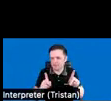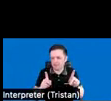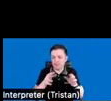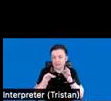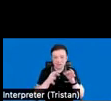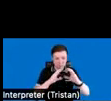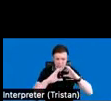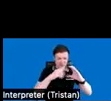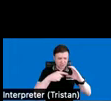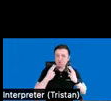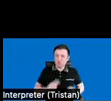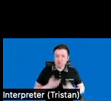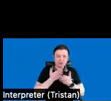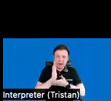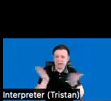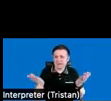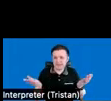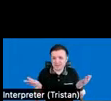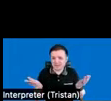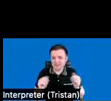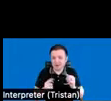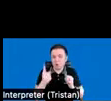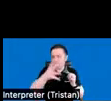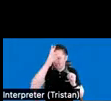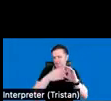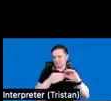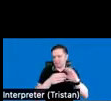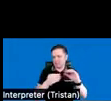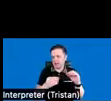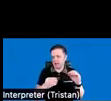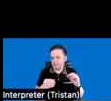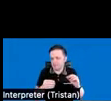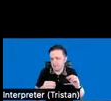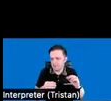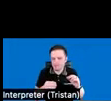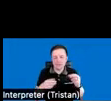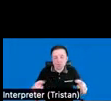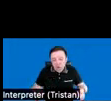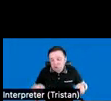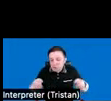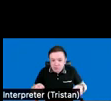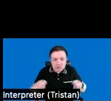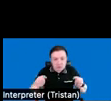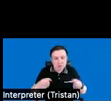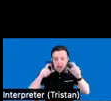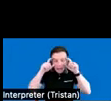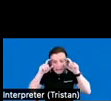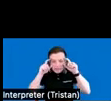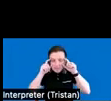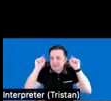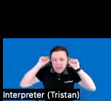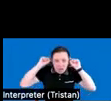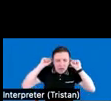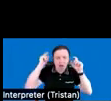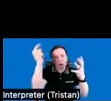right. And one parent said, there are wheelchairs, there are crutches, there are glasses, there are hearing aids. Why are some access